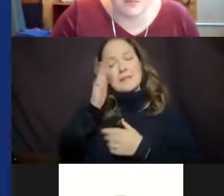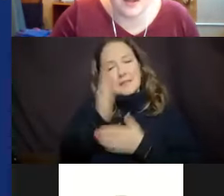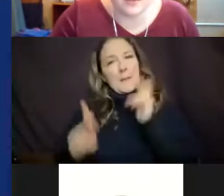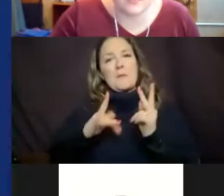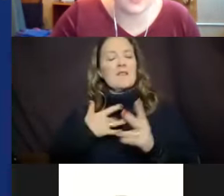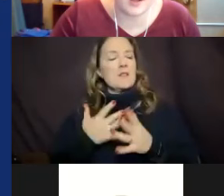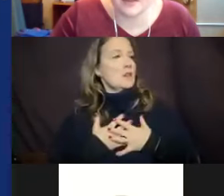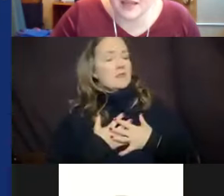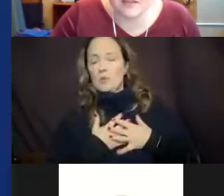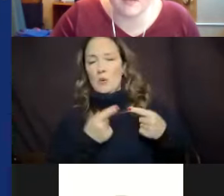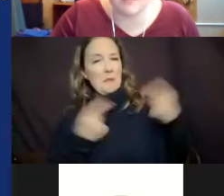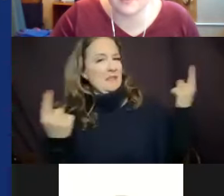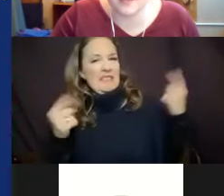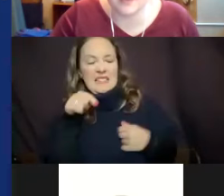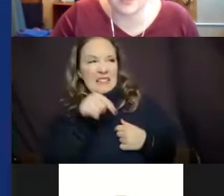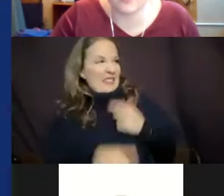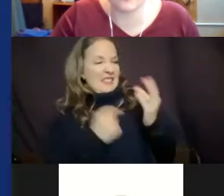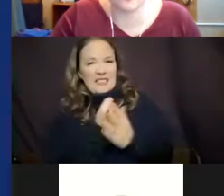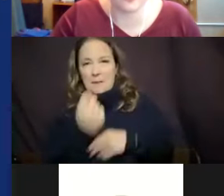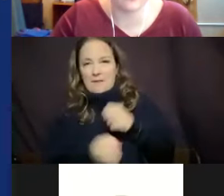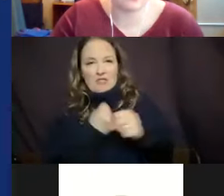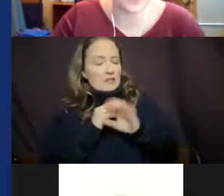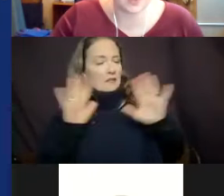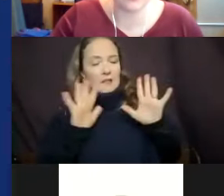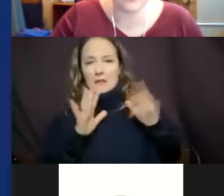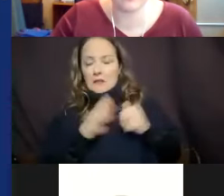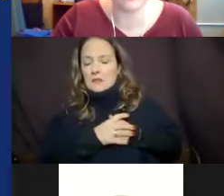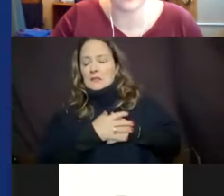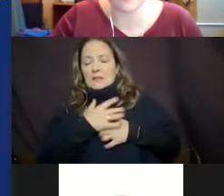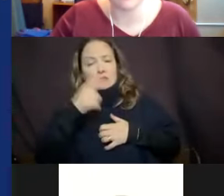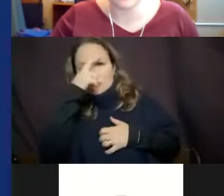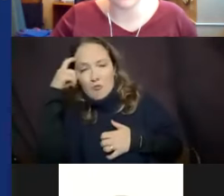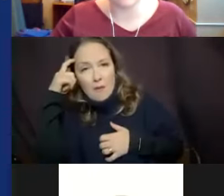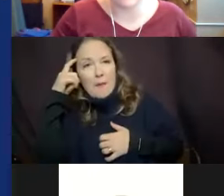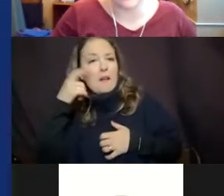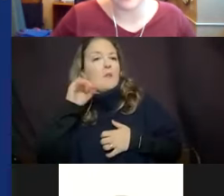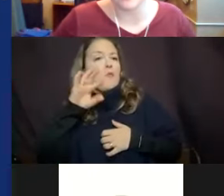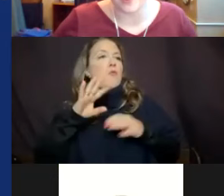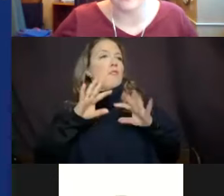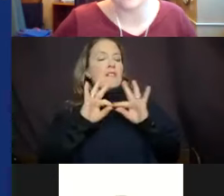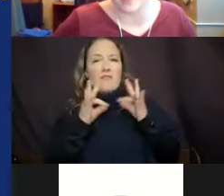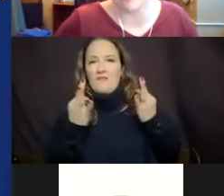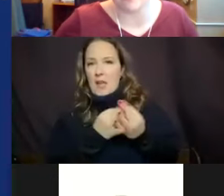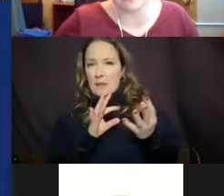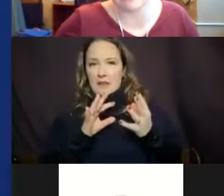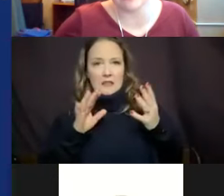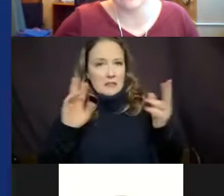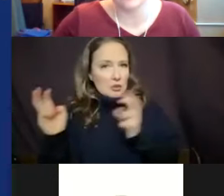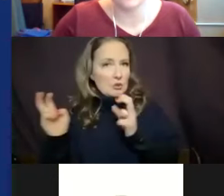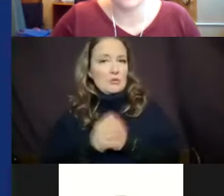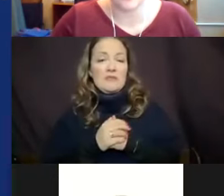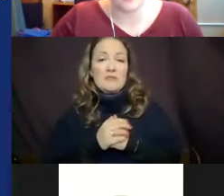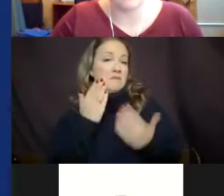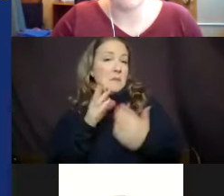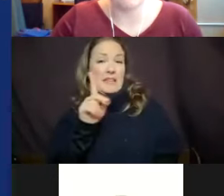past trauma, complicated family dynamics, or something else, December might just be a melancholy time for people.